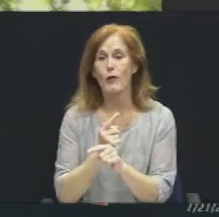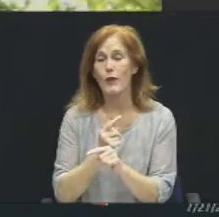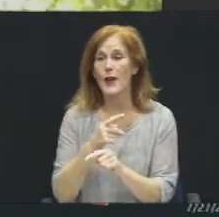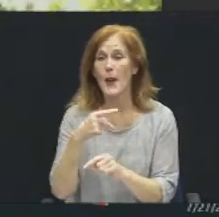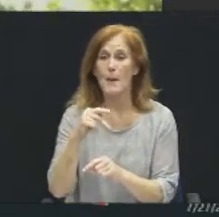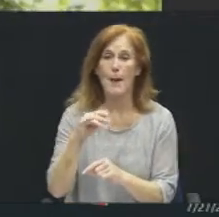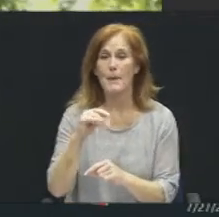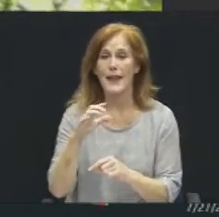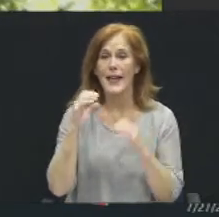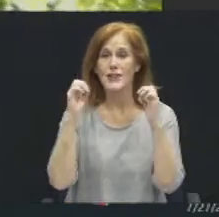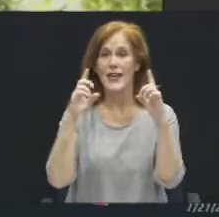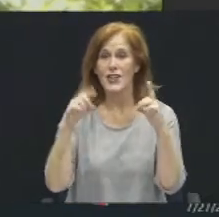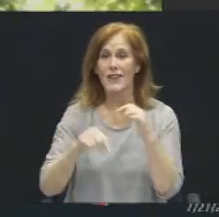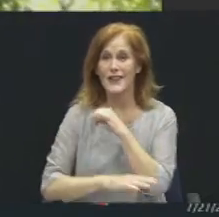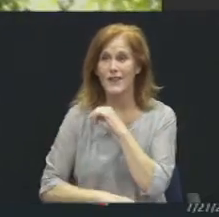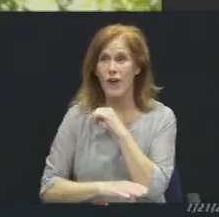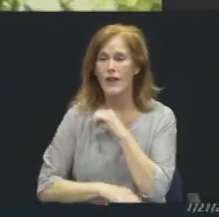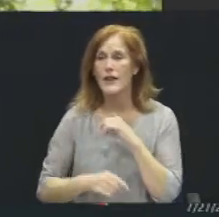fall. So